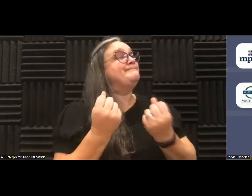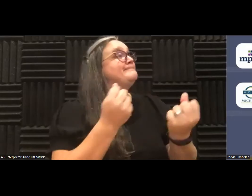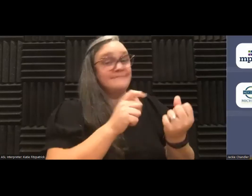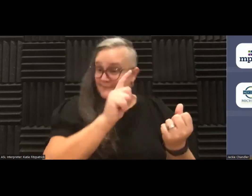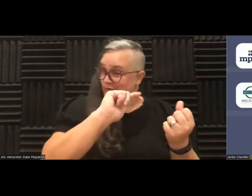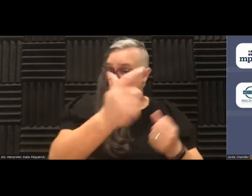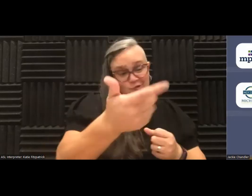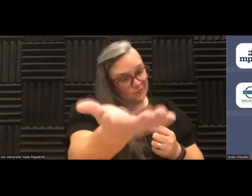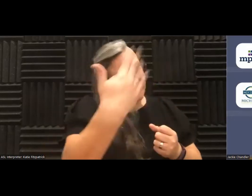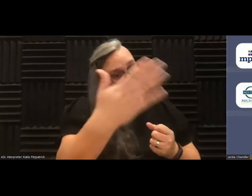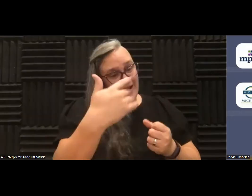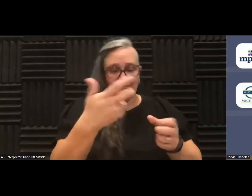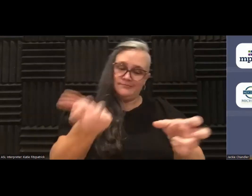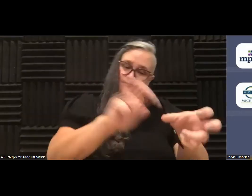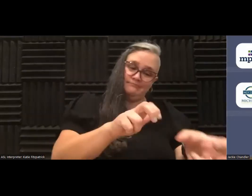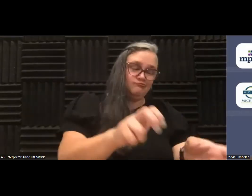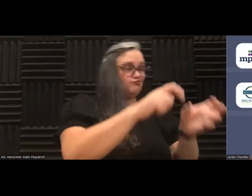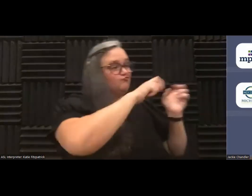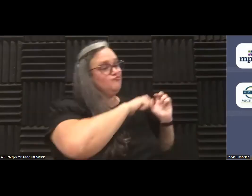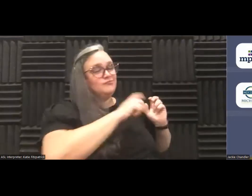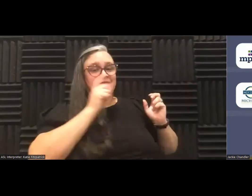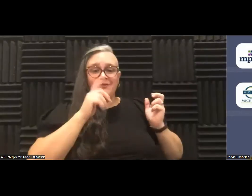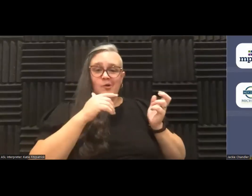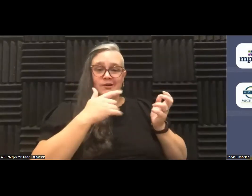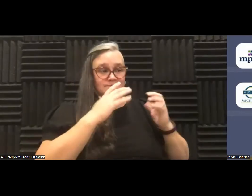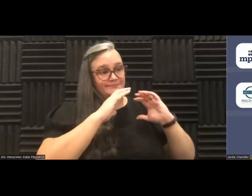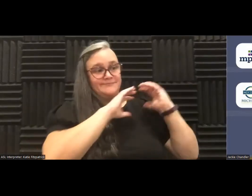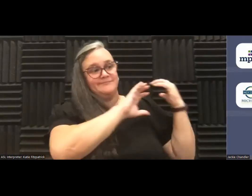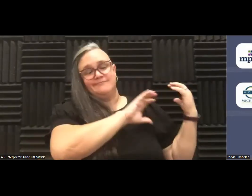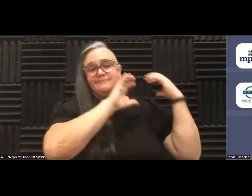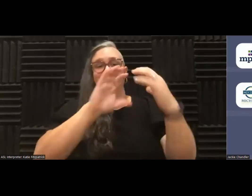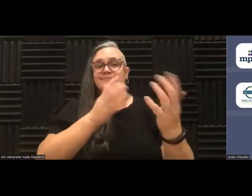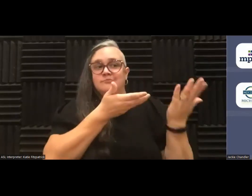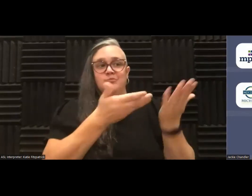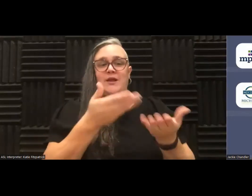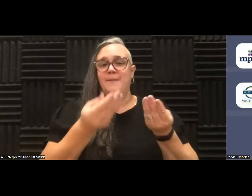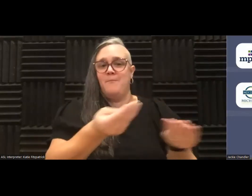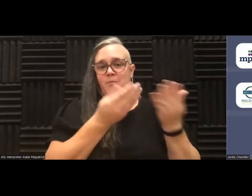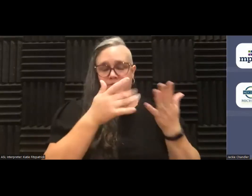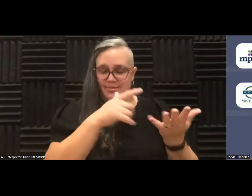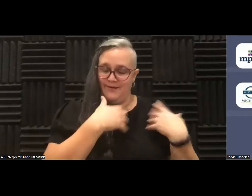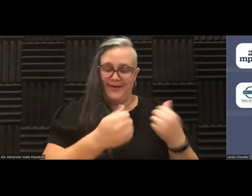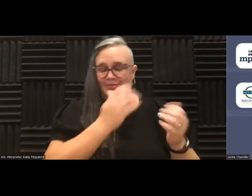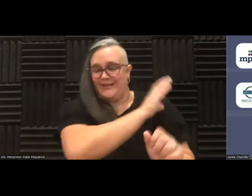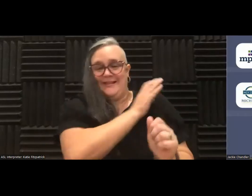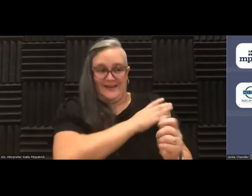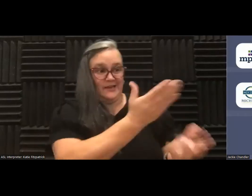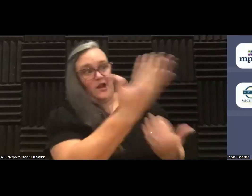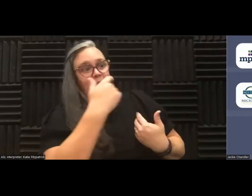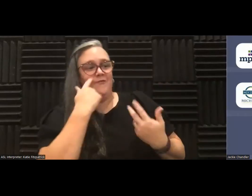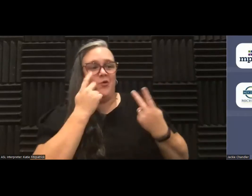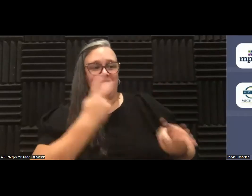turn. I'll bring you back up to the van. And so that way you can get your visit. So again, this is what's